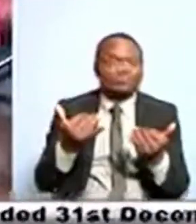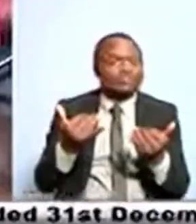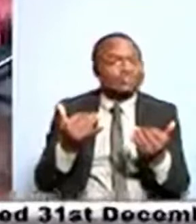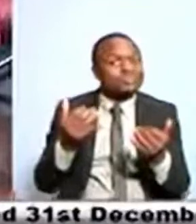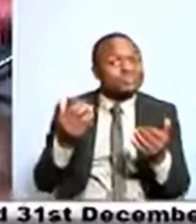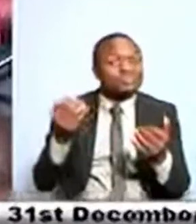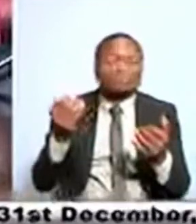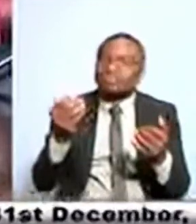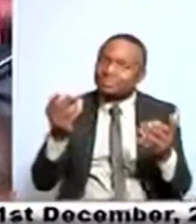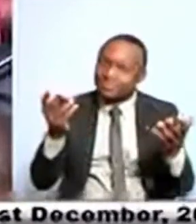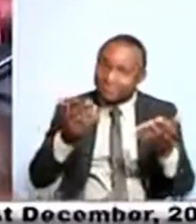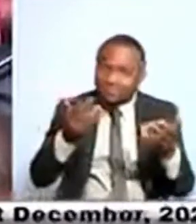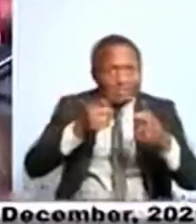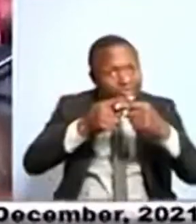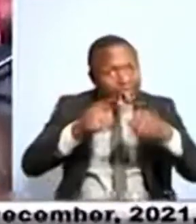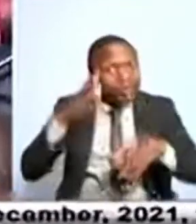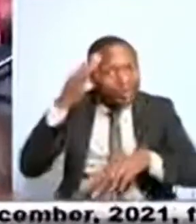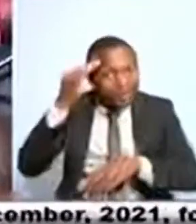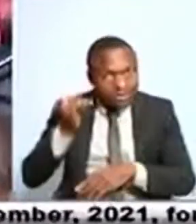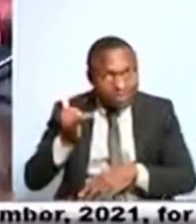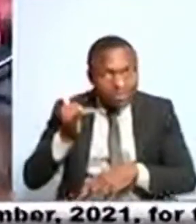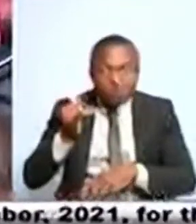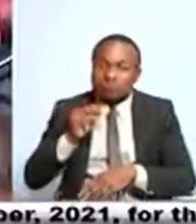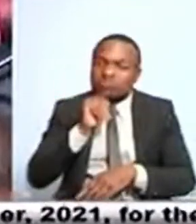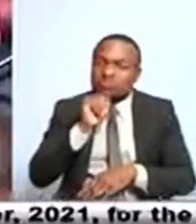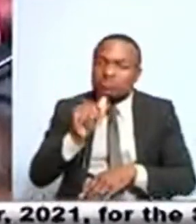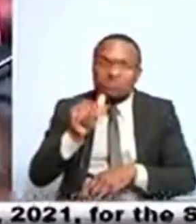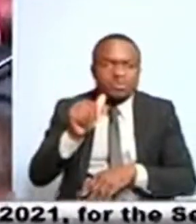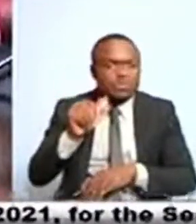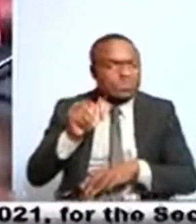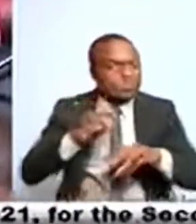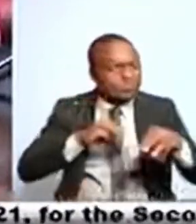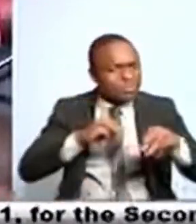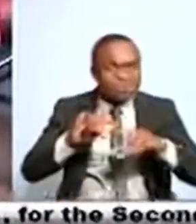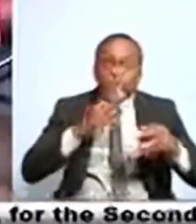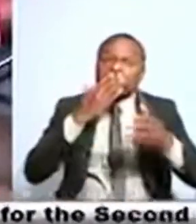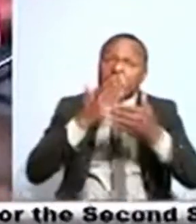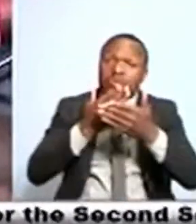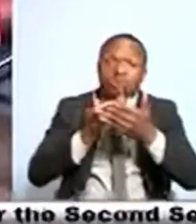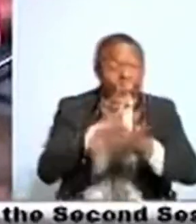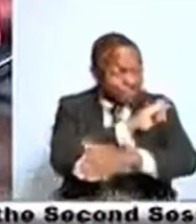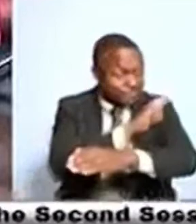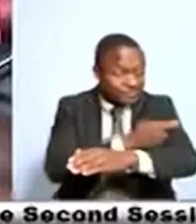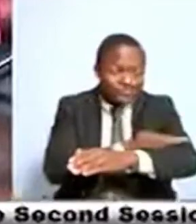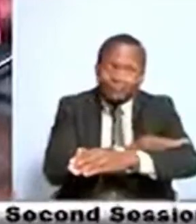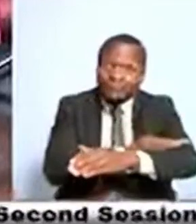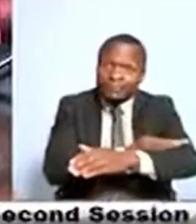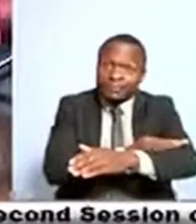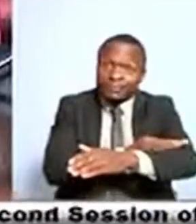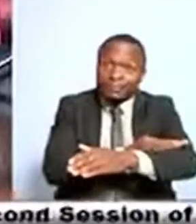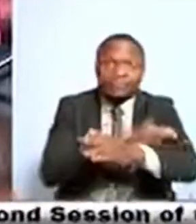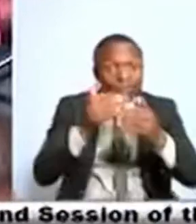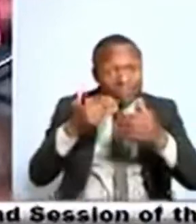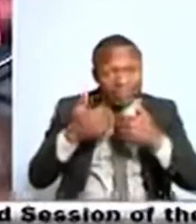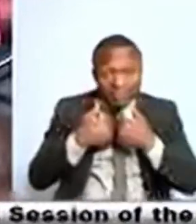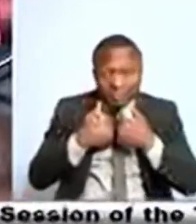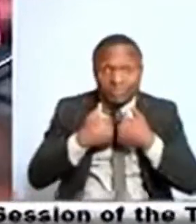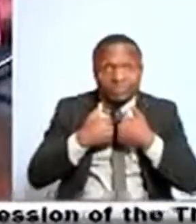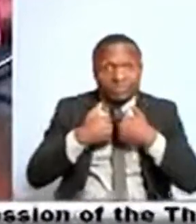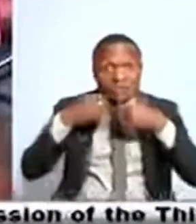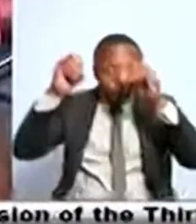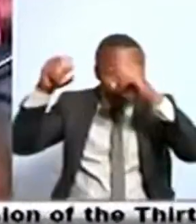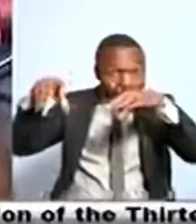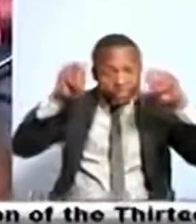Why? Because of mismanagement of resources. We have a project in in Mwezi Award for rural